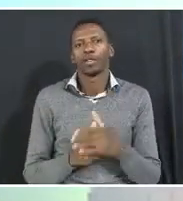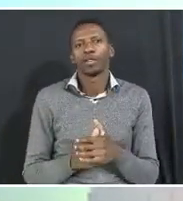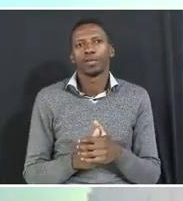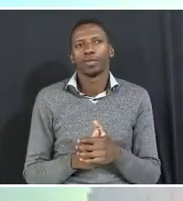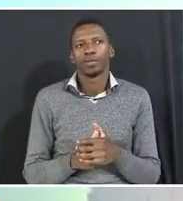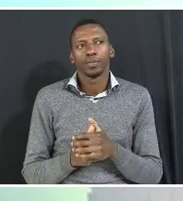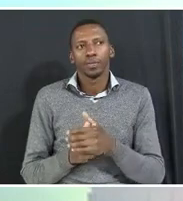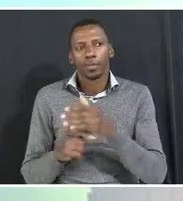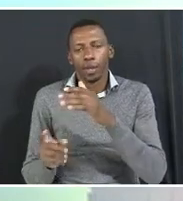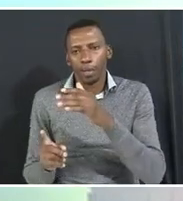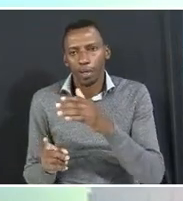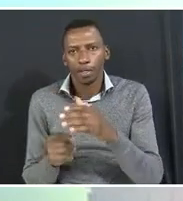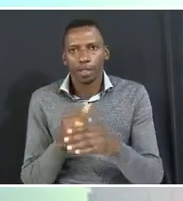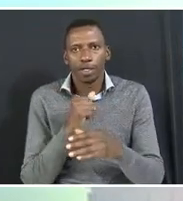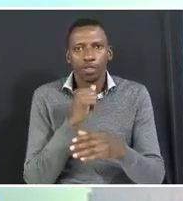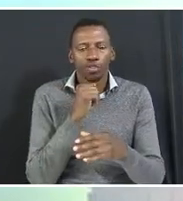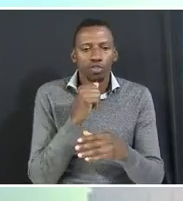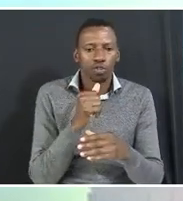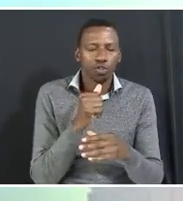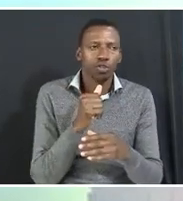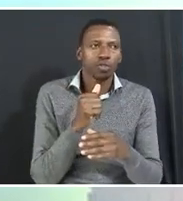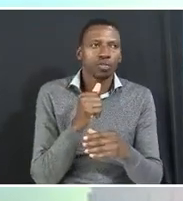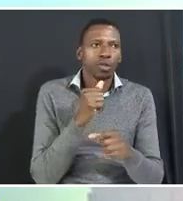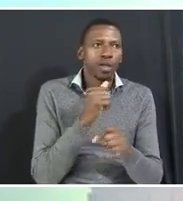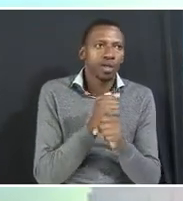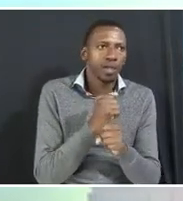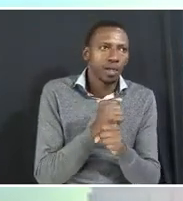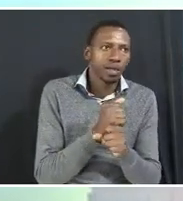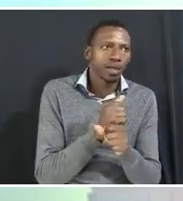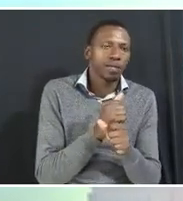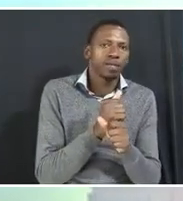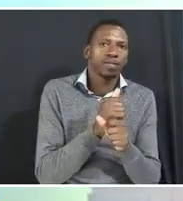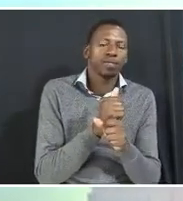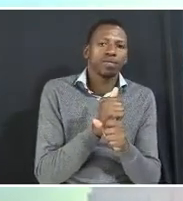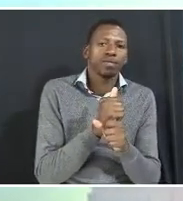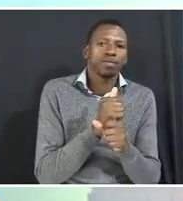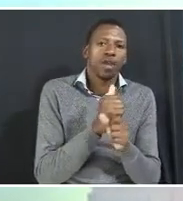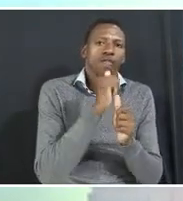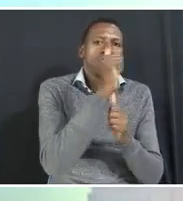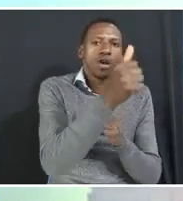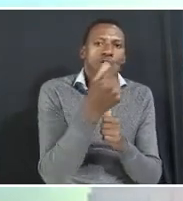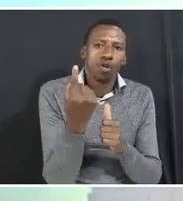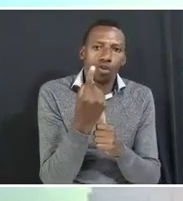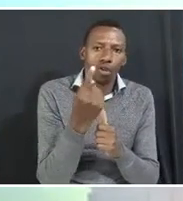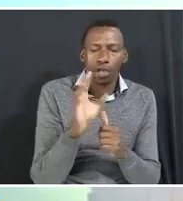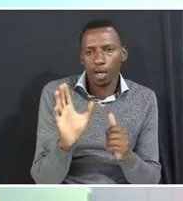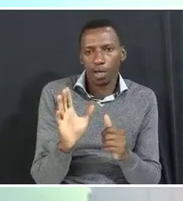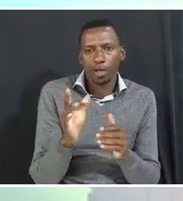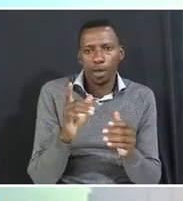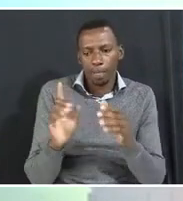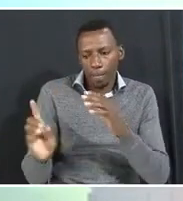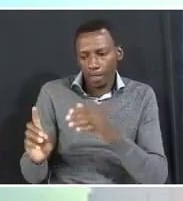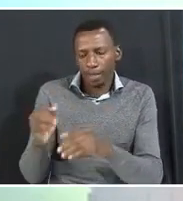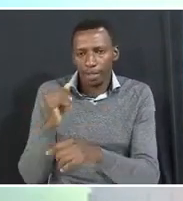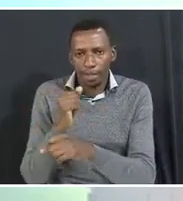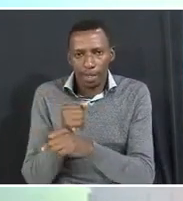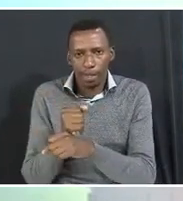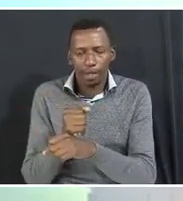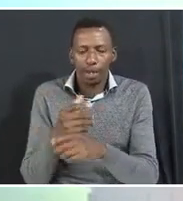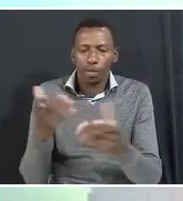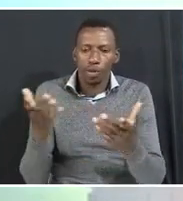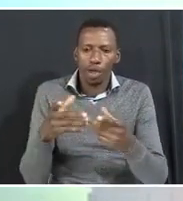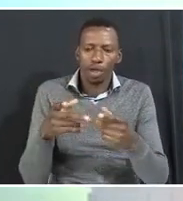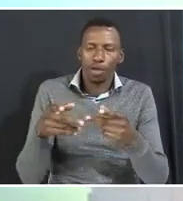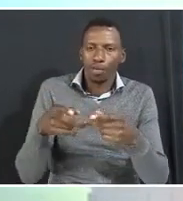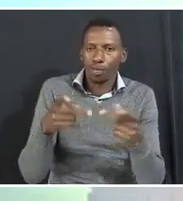not done when only we go far. Ministry is done where God has appointed you to dwell. And that's why the servant of the Lord,